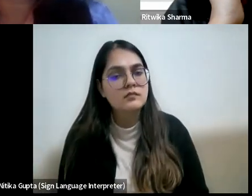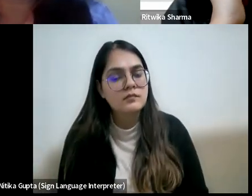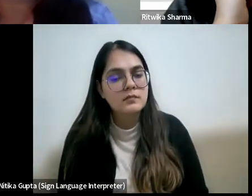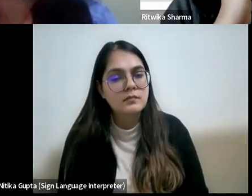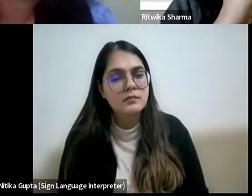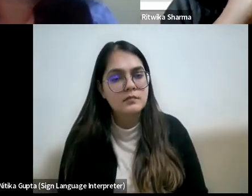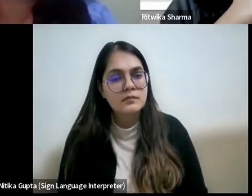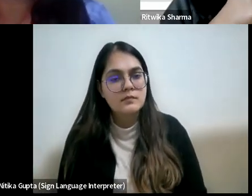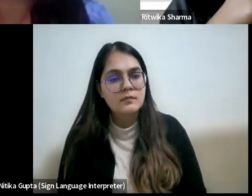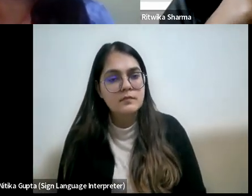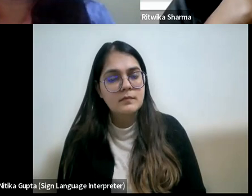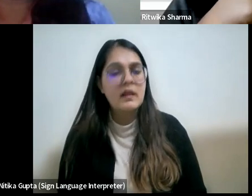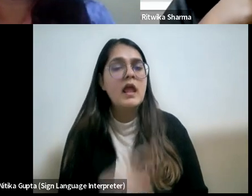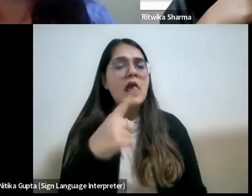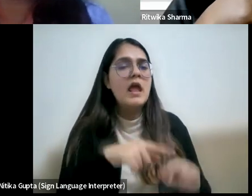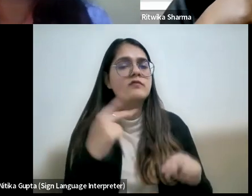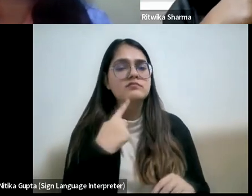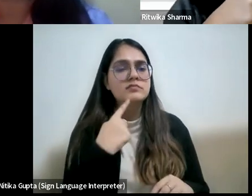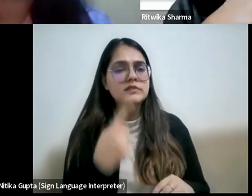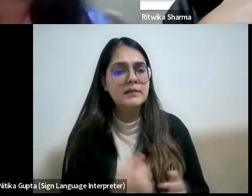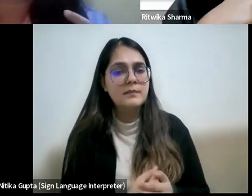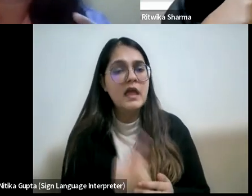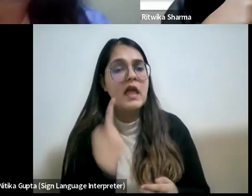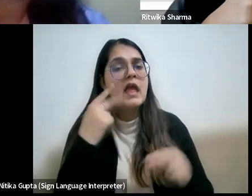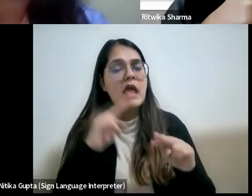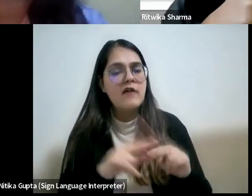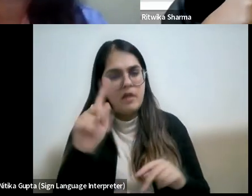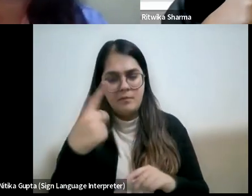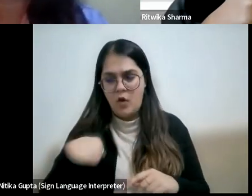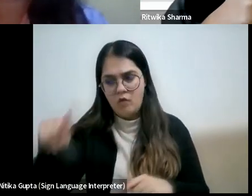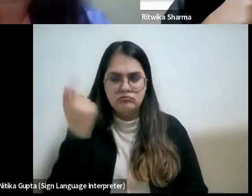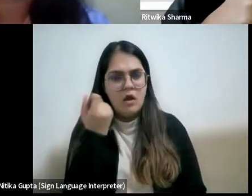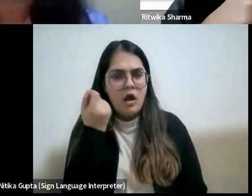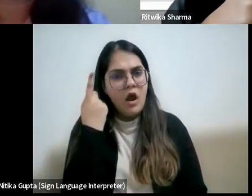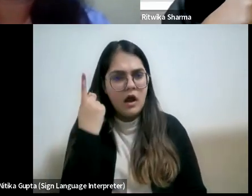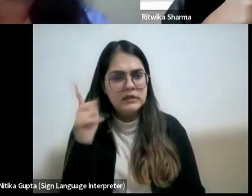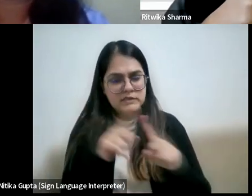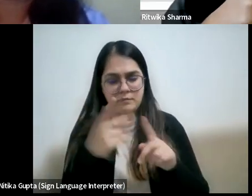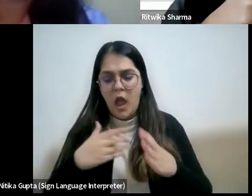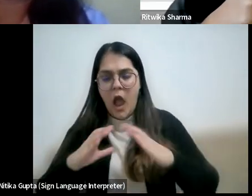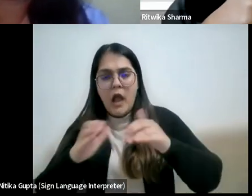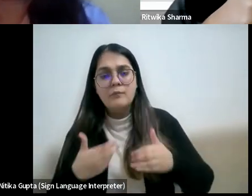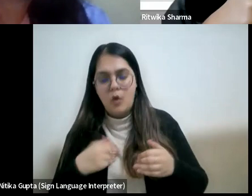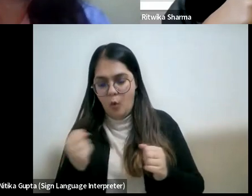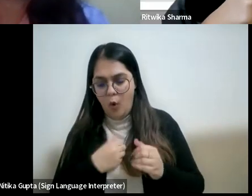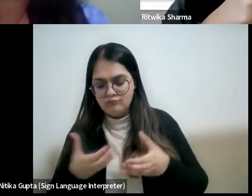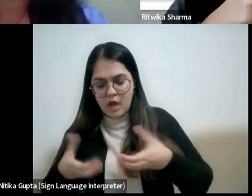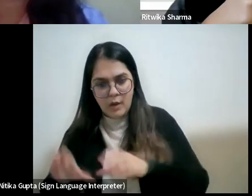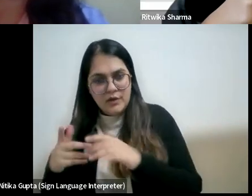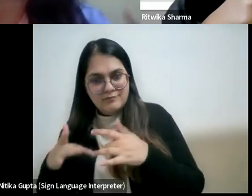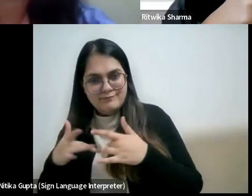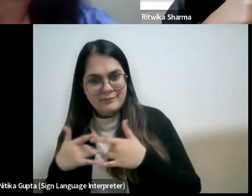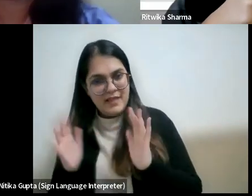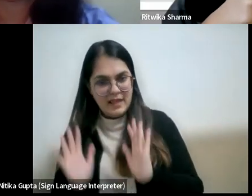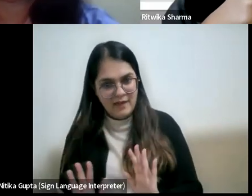even if, say, there is a common understanding or a common community feeling developed at